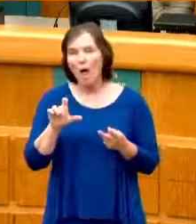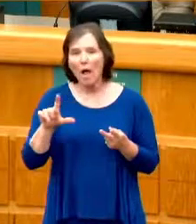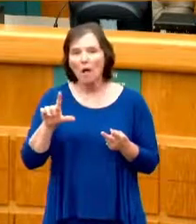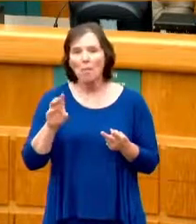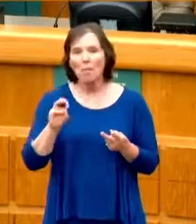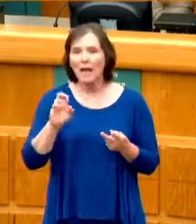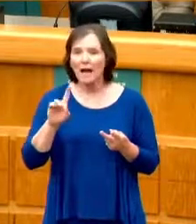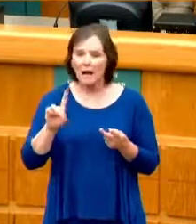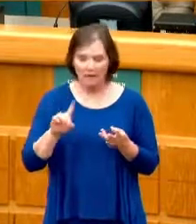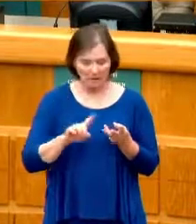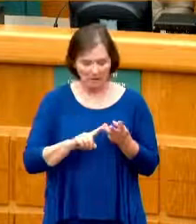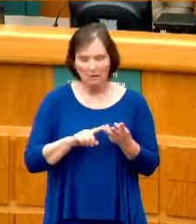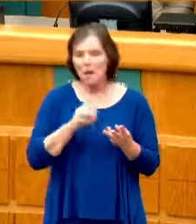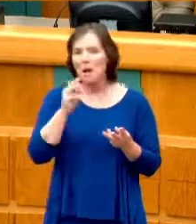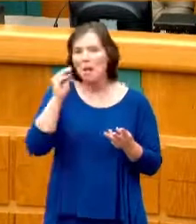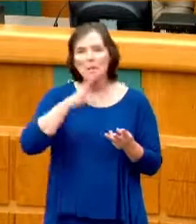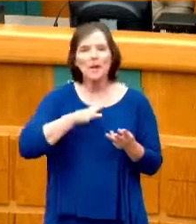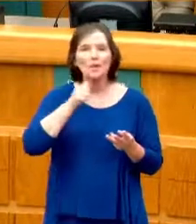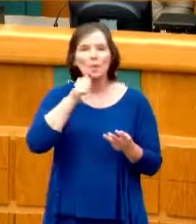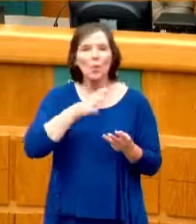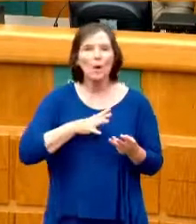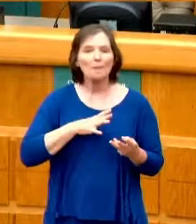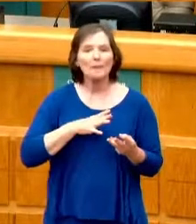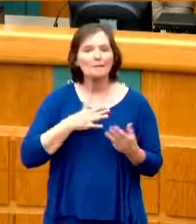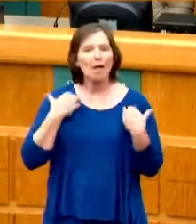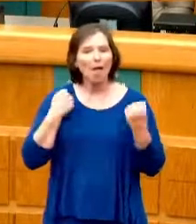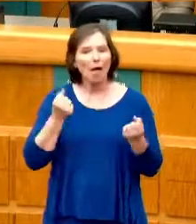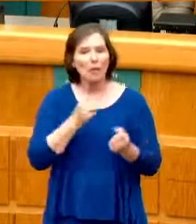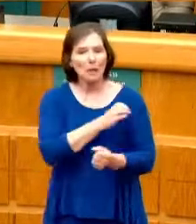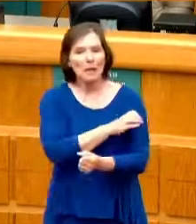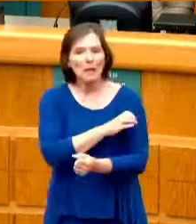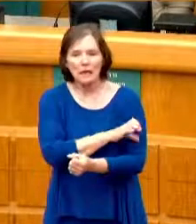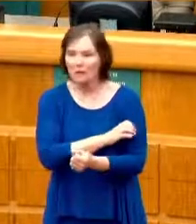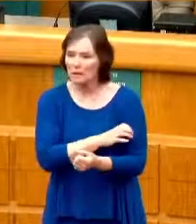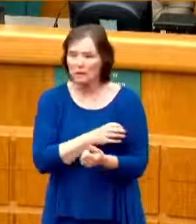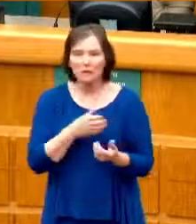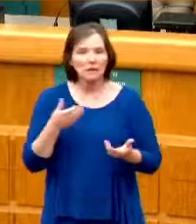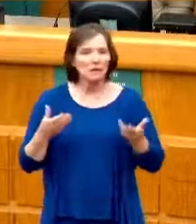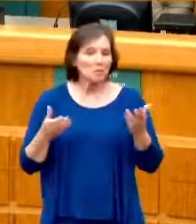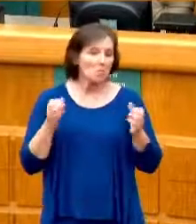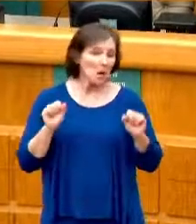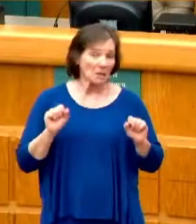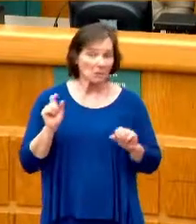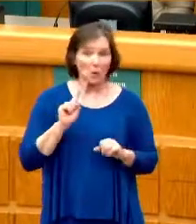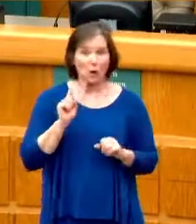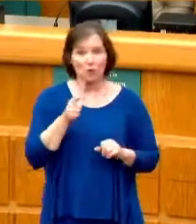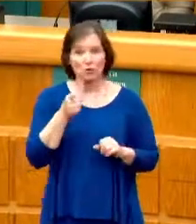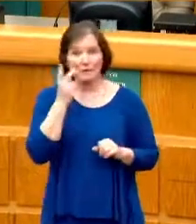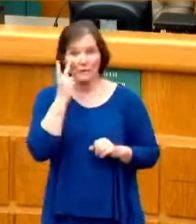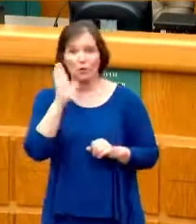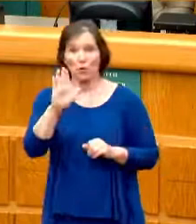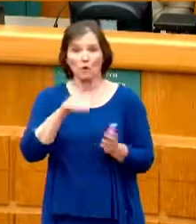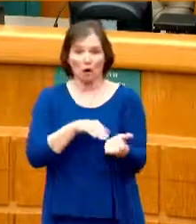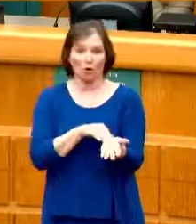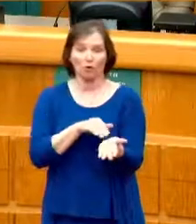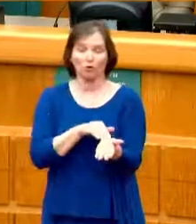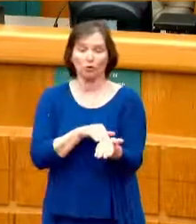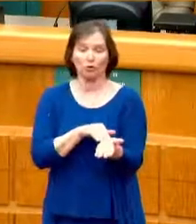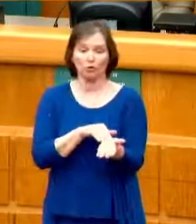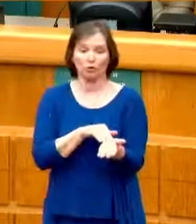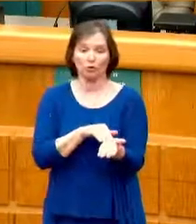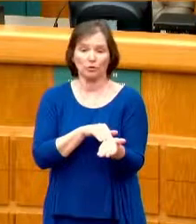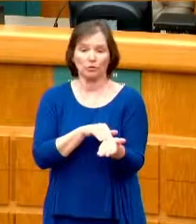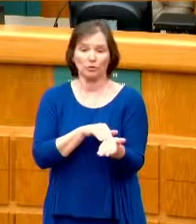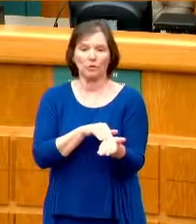Clinic. Maybe it's even a place where you see your primary care physician. One of the biggest complaints that I've heard, and it's a